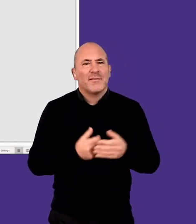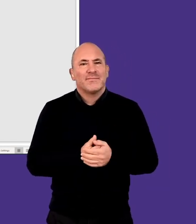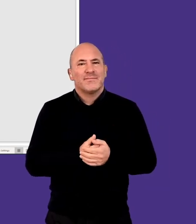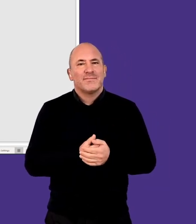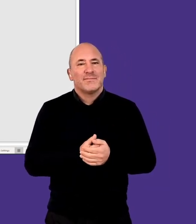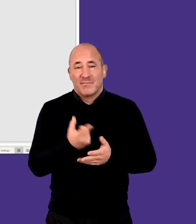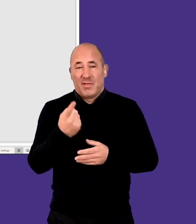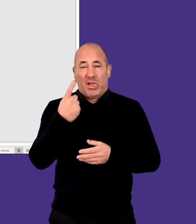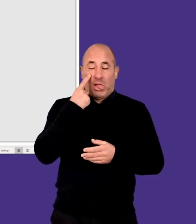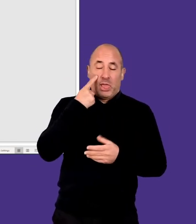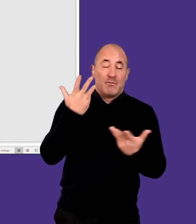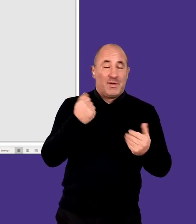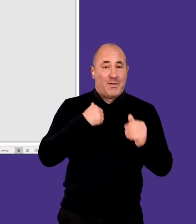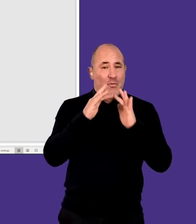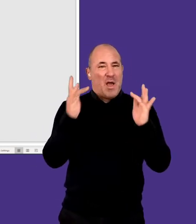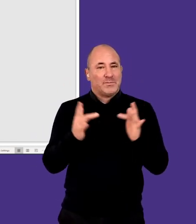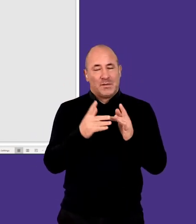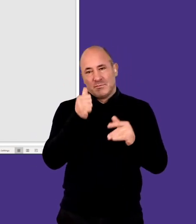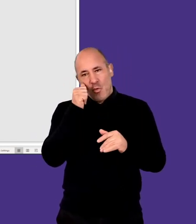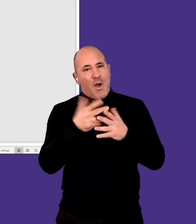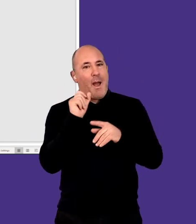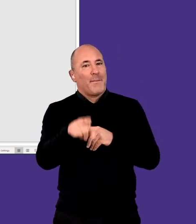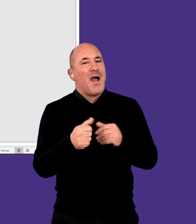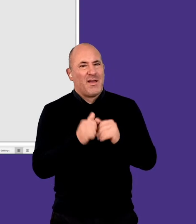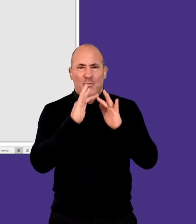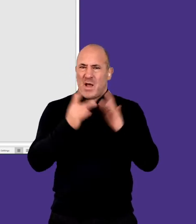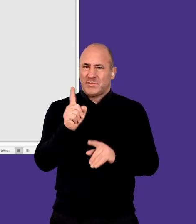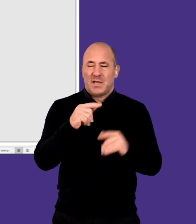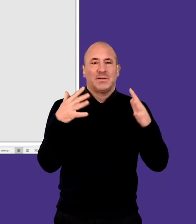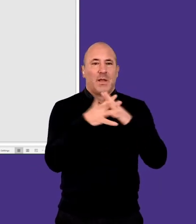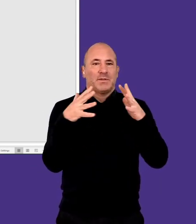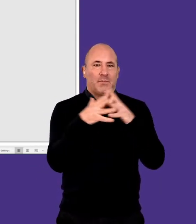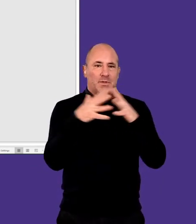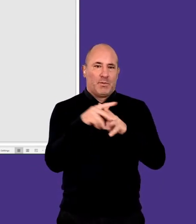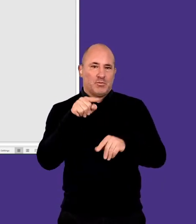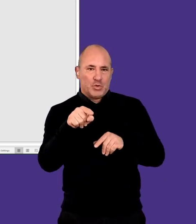You can find out all you need to know about applying on our website,